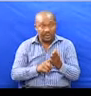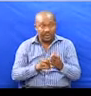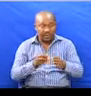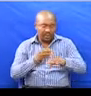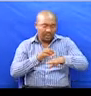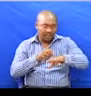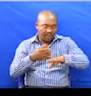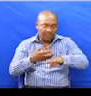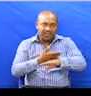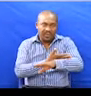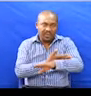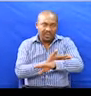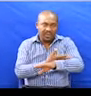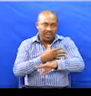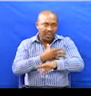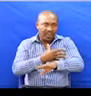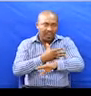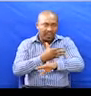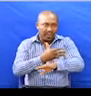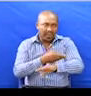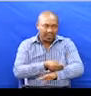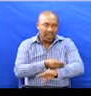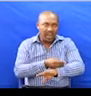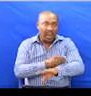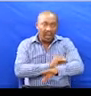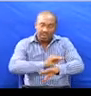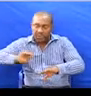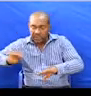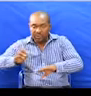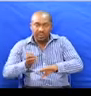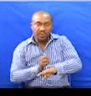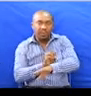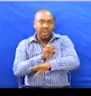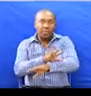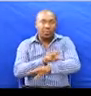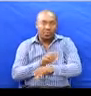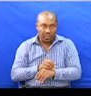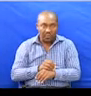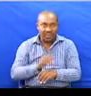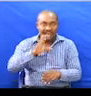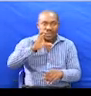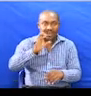cells. That's why they are used in what? Growth and what? And repair. The second one,